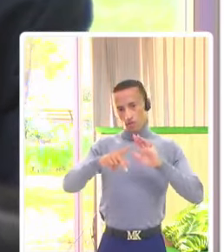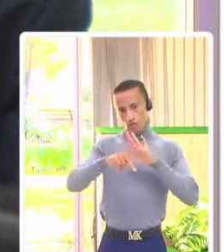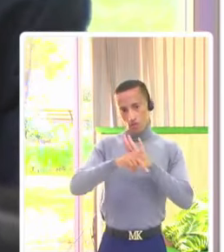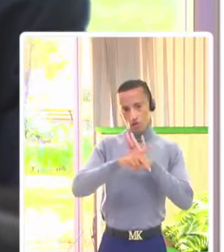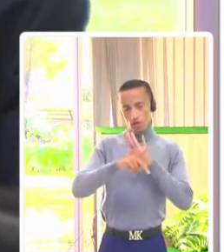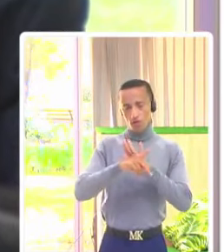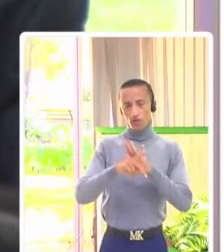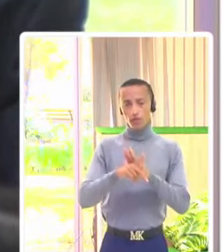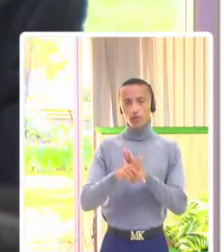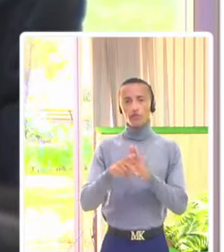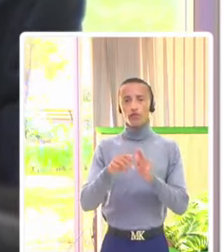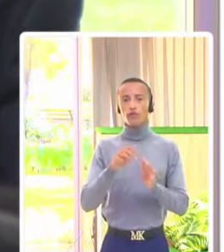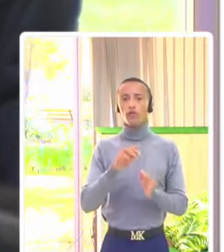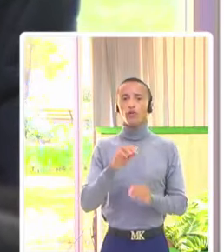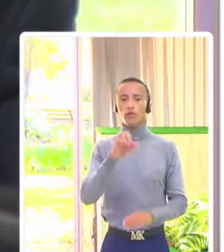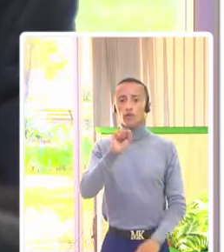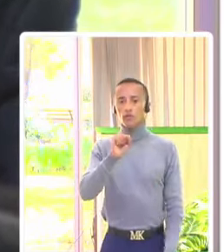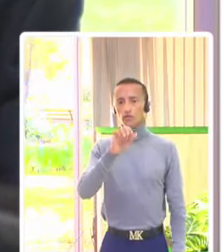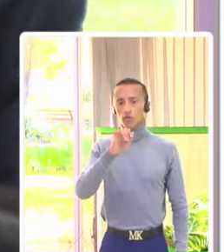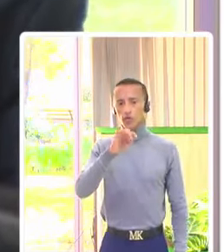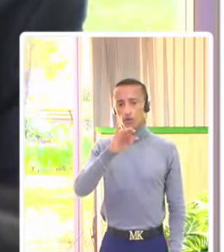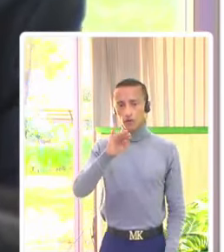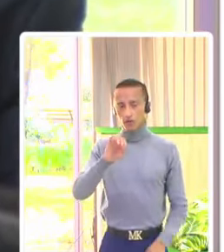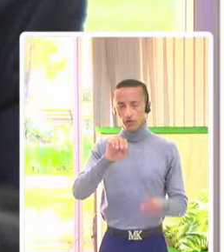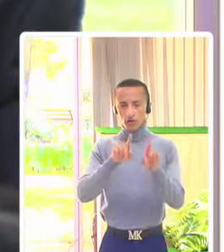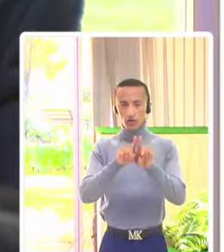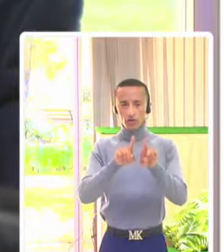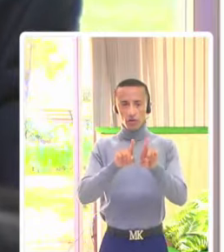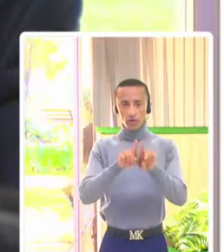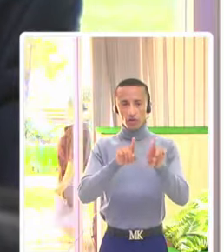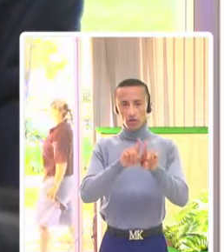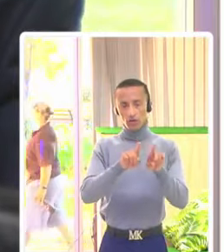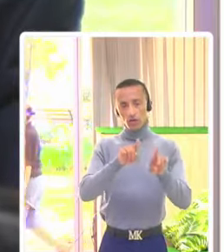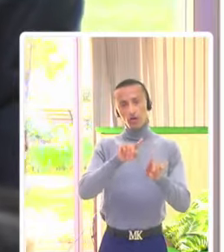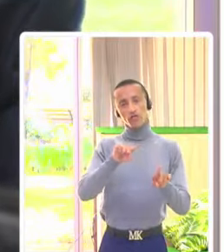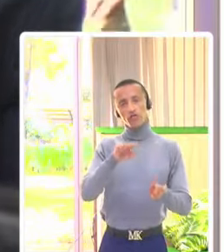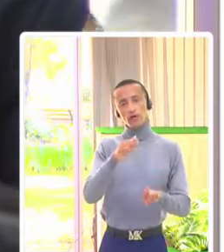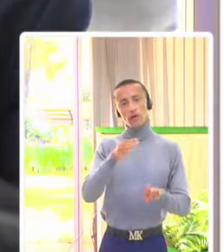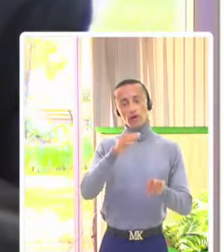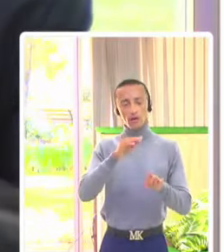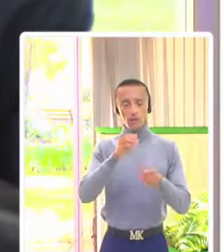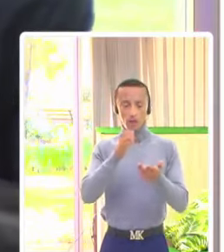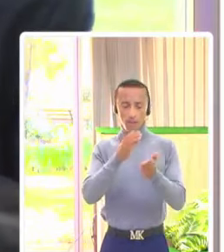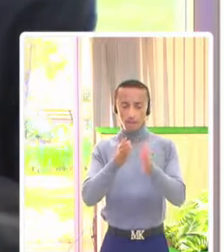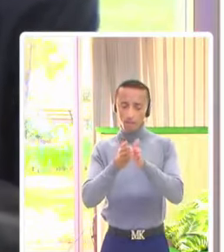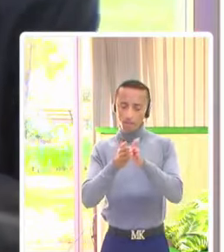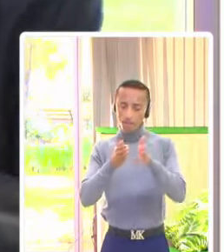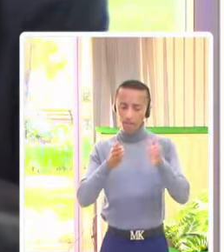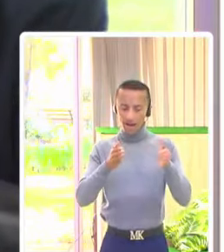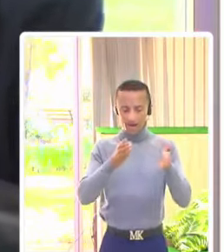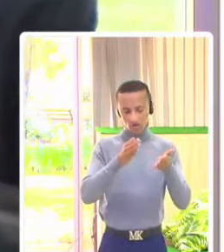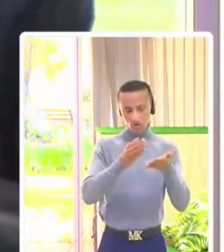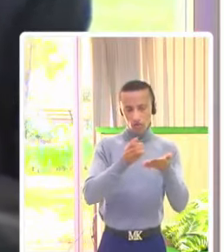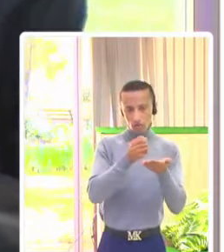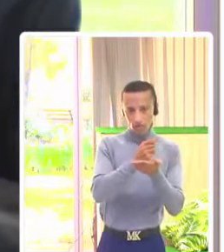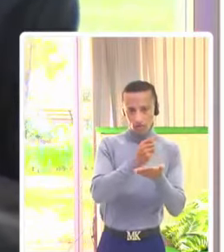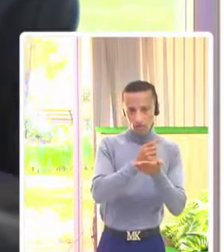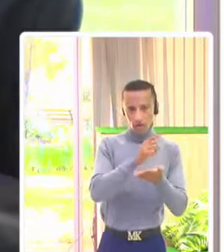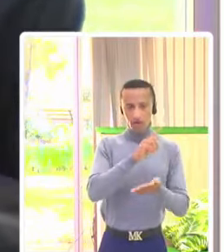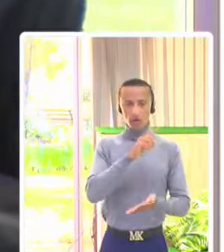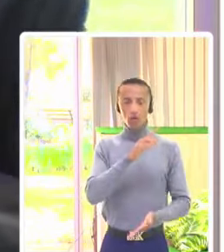government 51% share, 49% private sector share. So banks, government banks